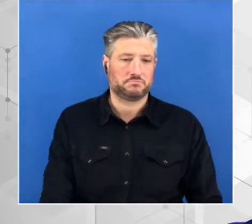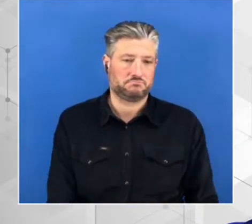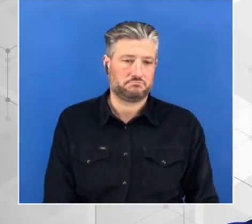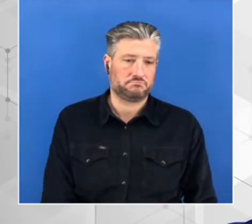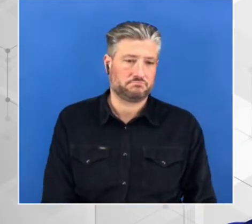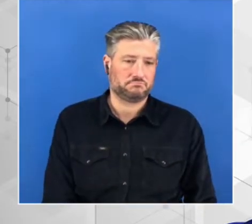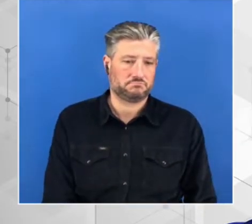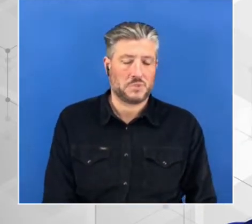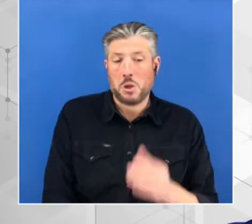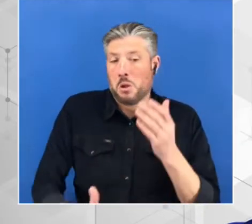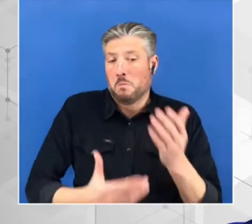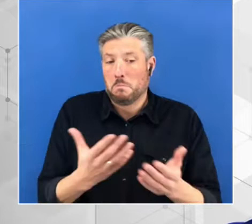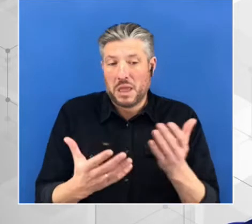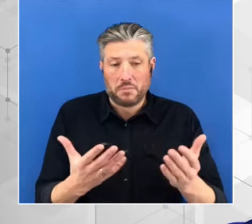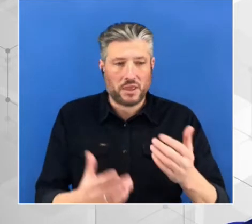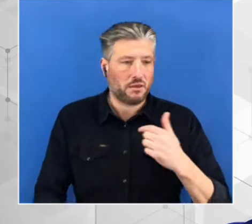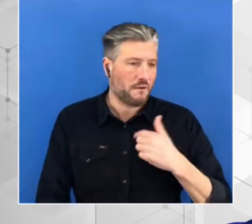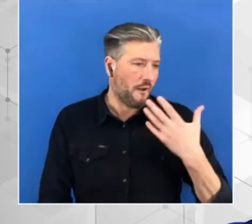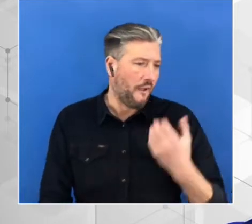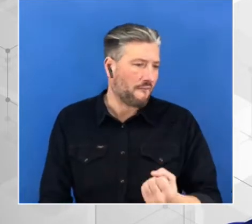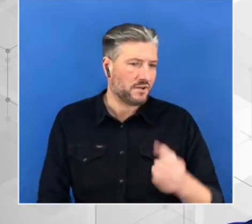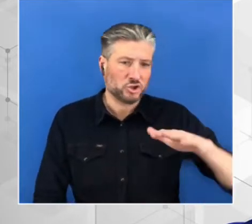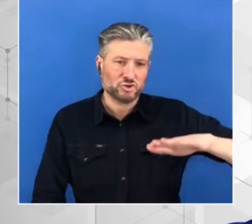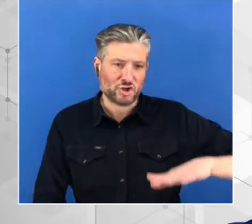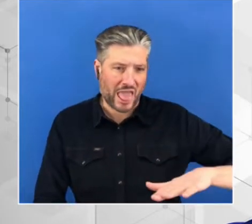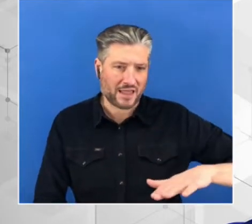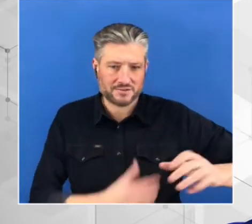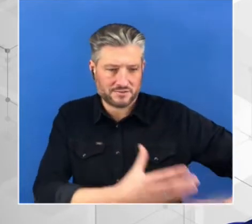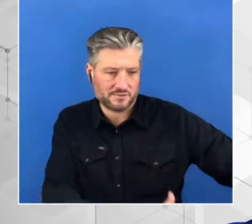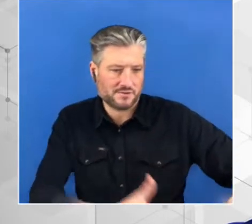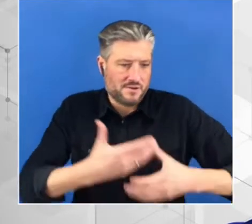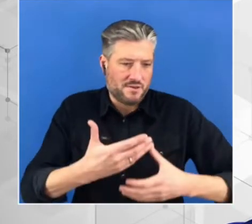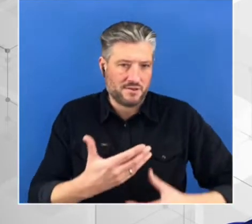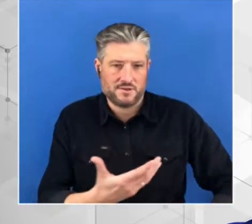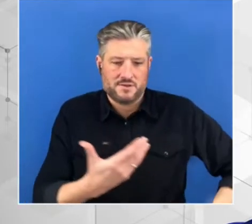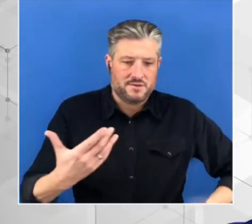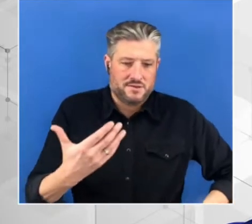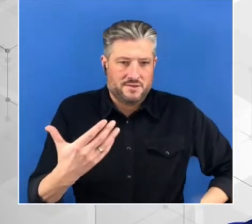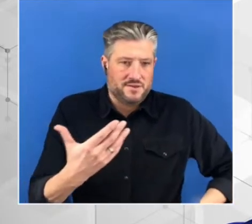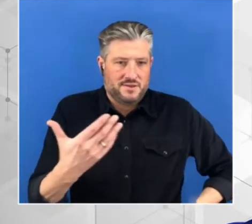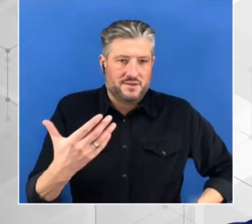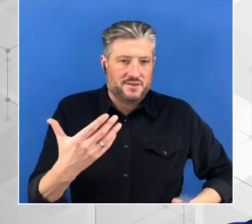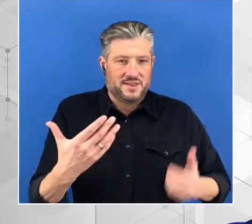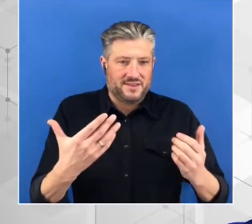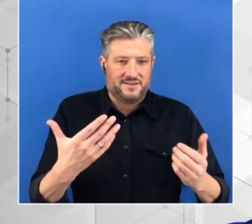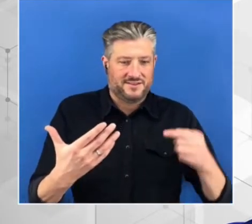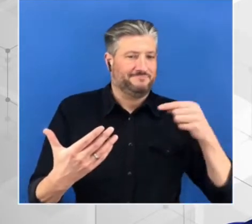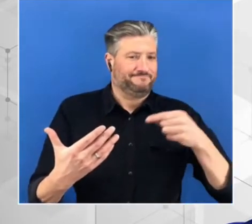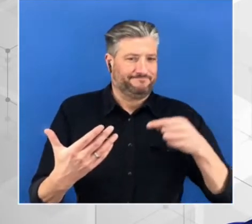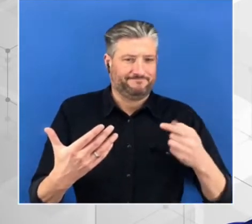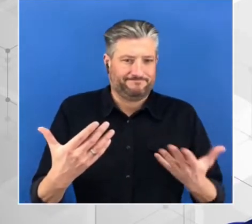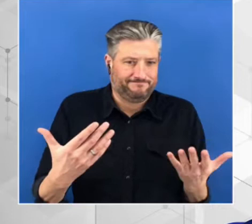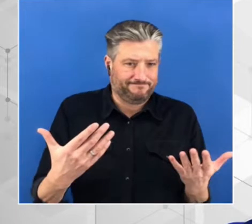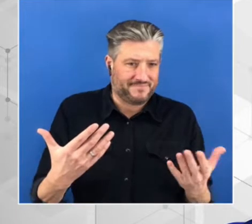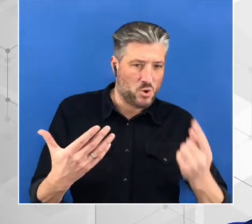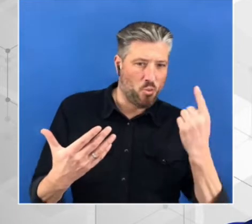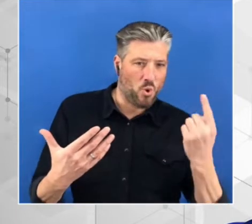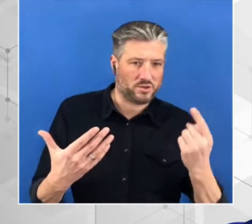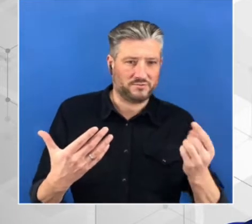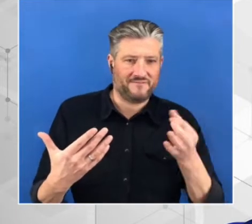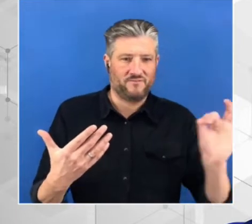arms. So situational, you cannot use that arm. So we need to as well differentiate this when we